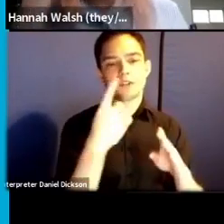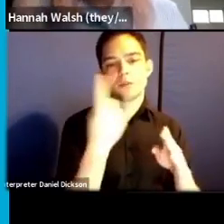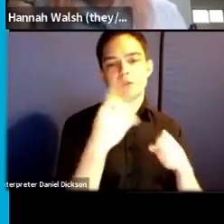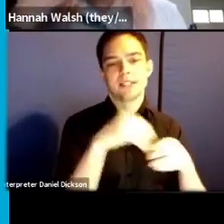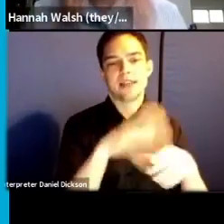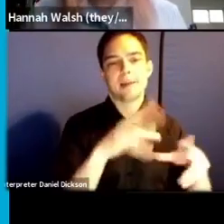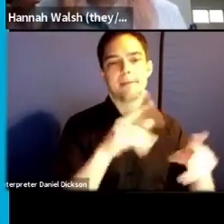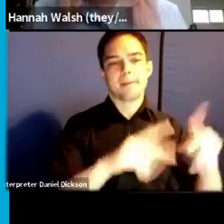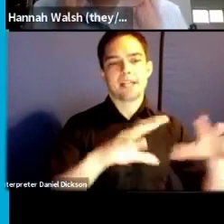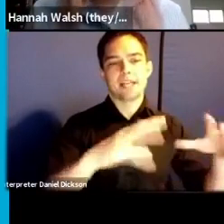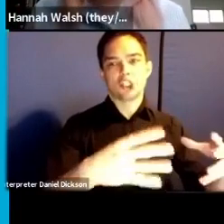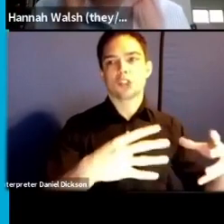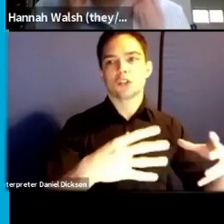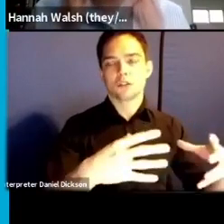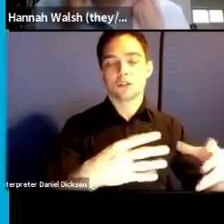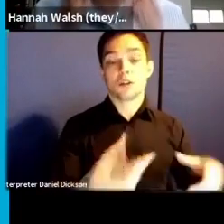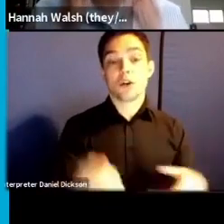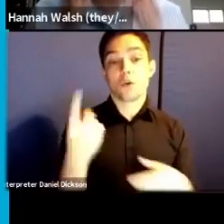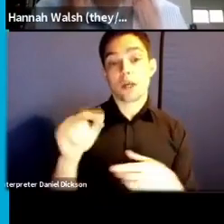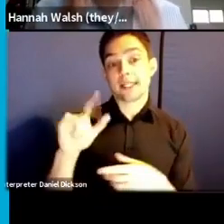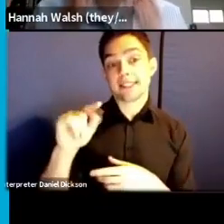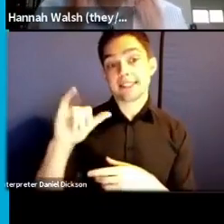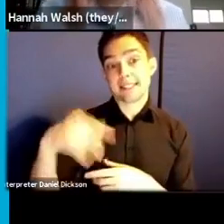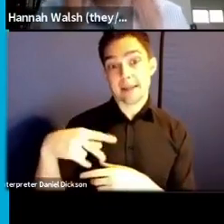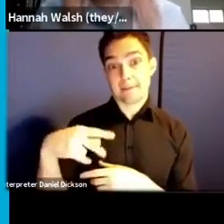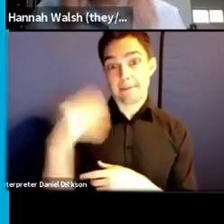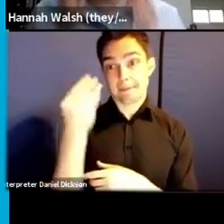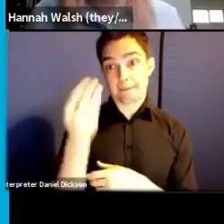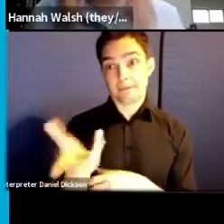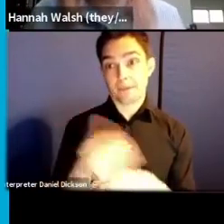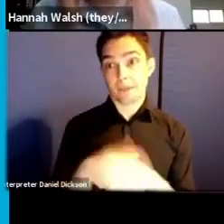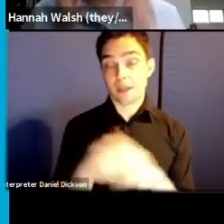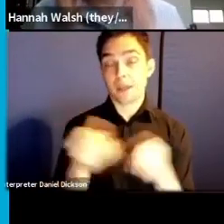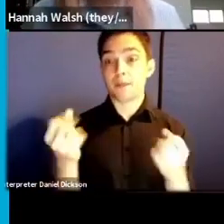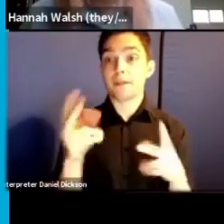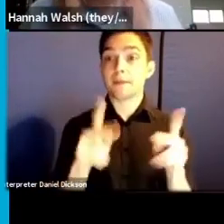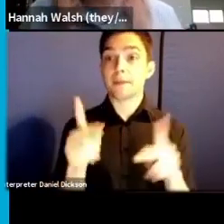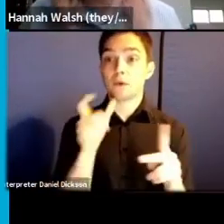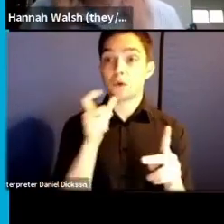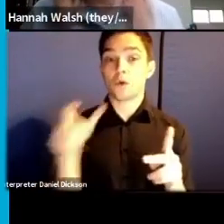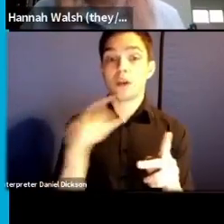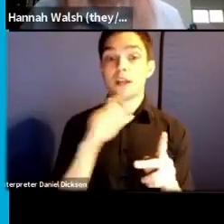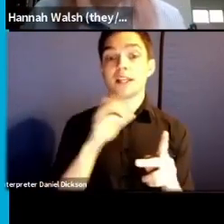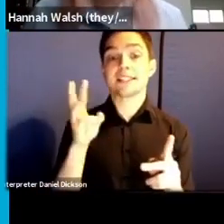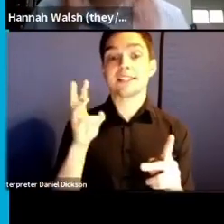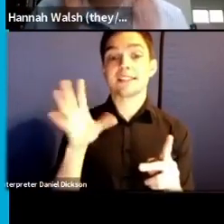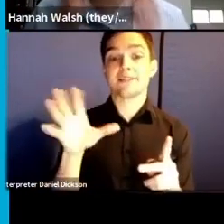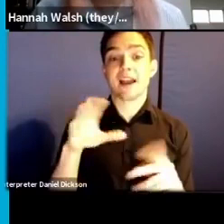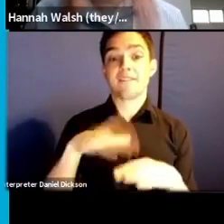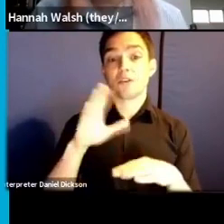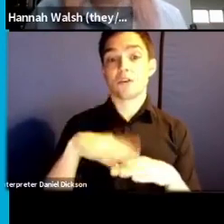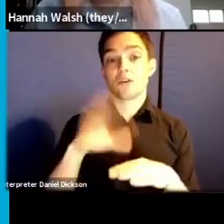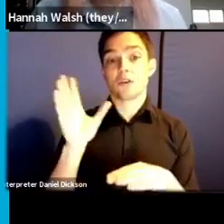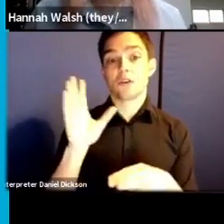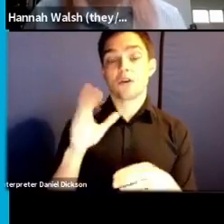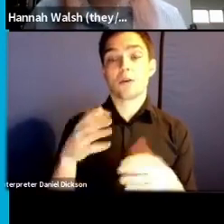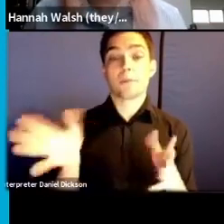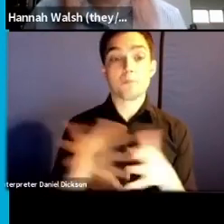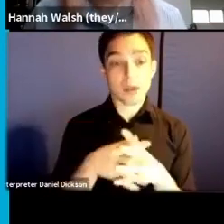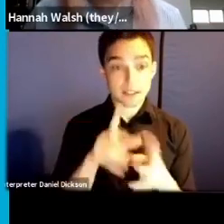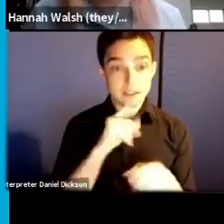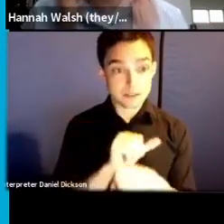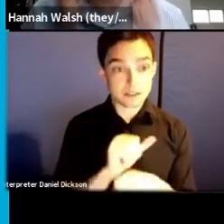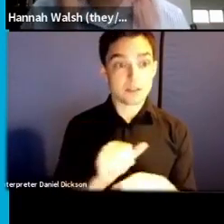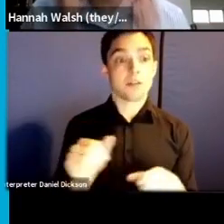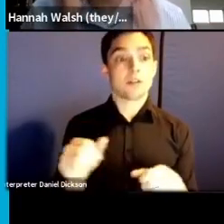population. One tip though here is a lot of people who are 65 years or older or are pregnant or are obese